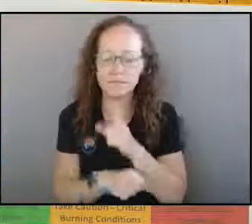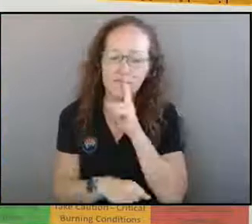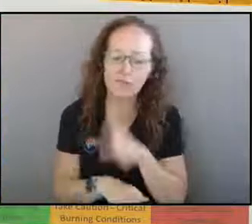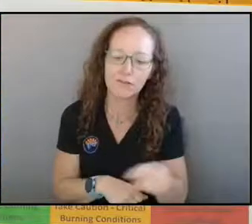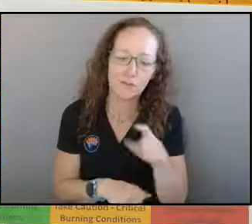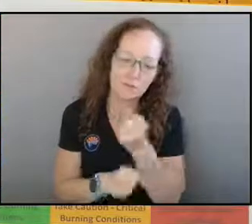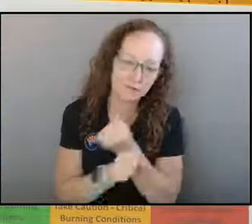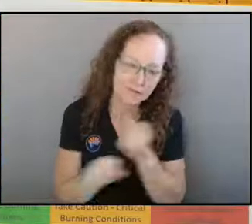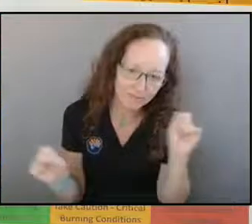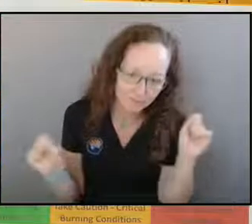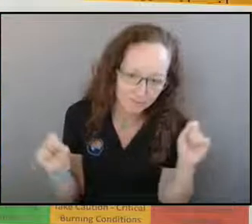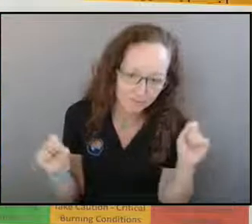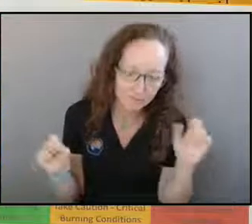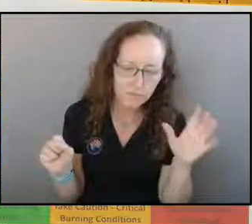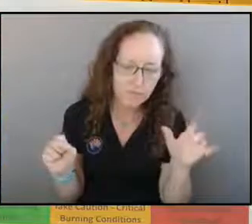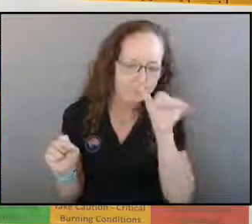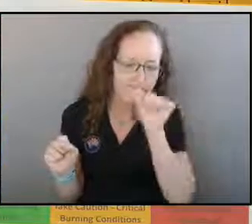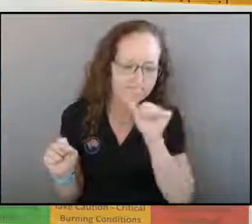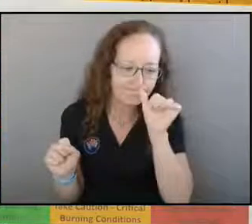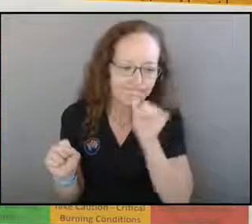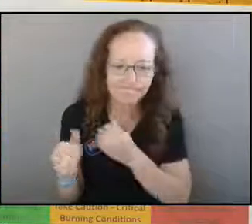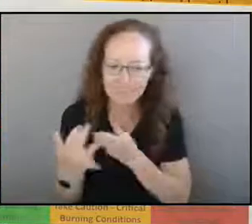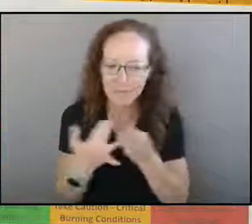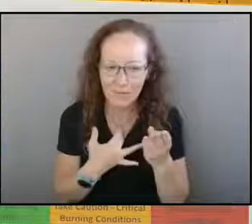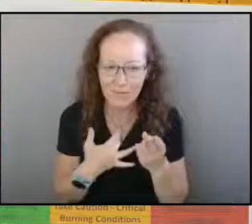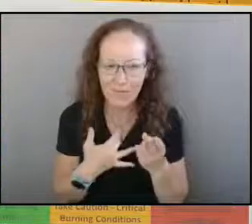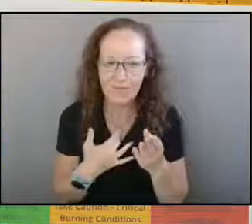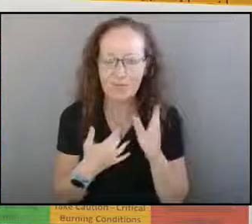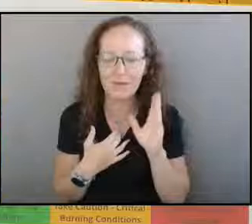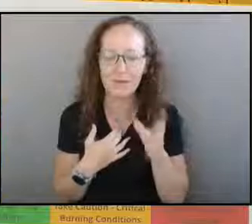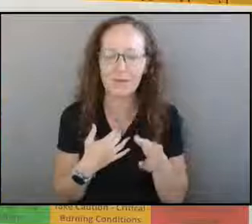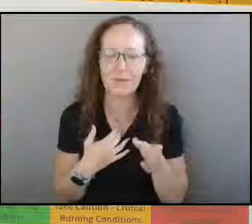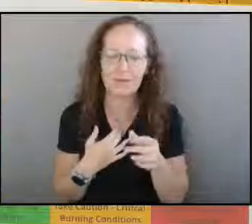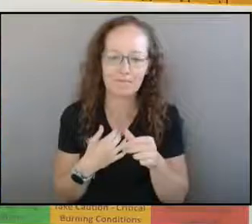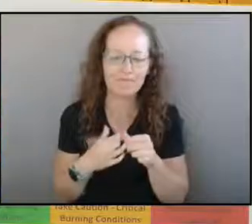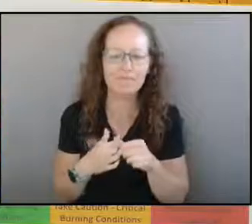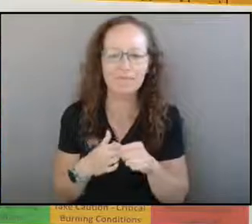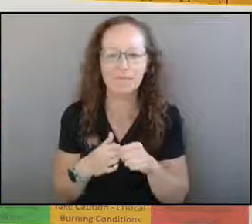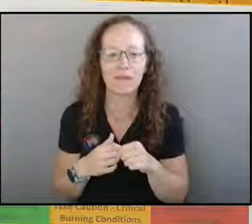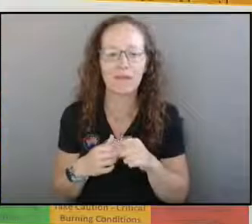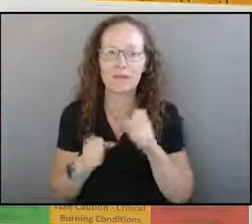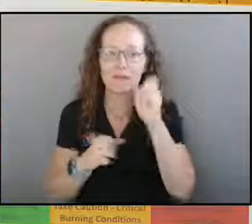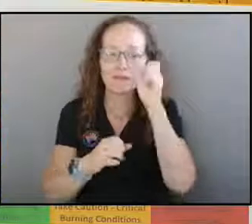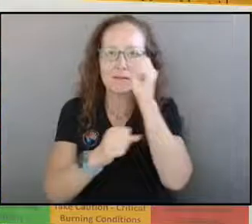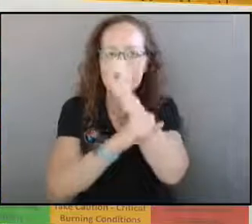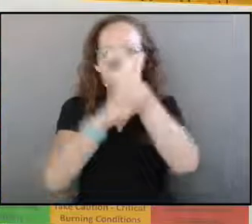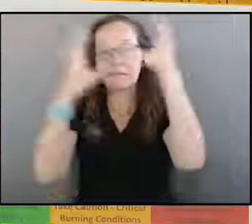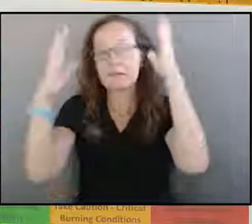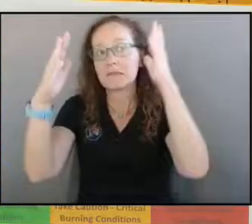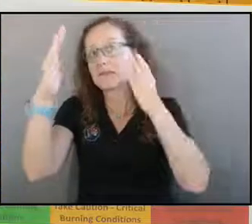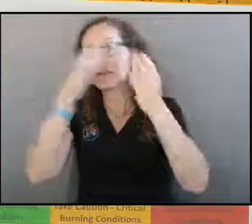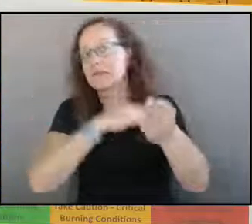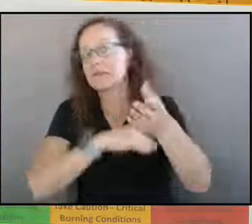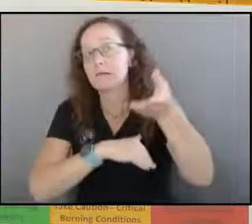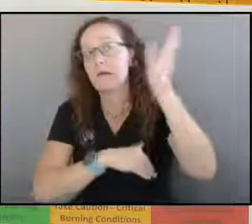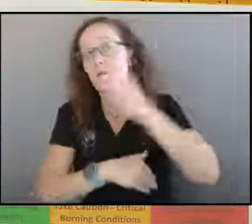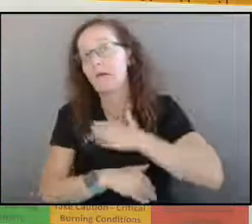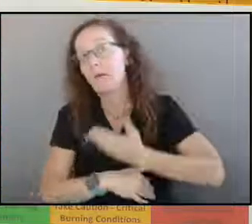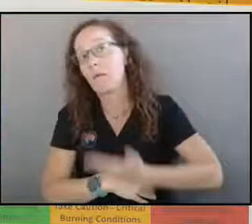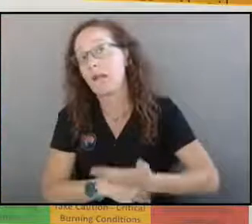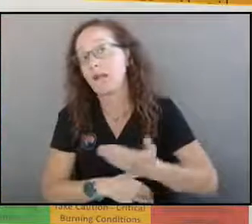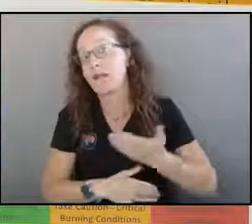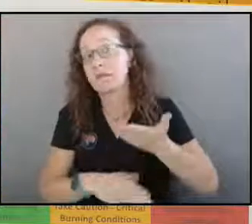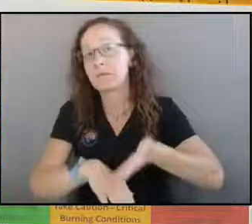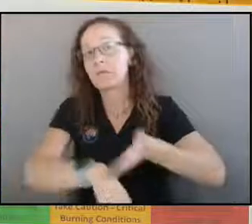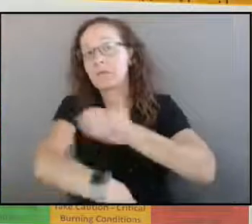and we're going to get through this. We're going to push through it. I see brighter days coming, God willing, and we'll keep pushing forward. With that said,